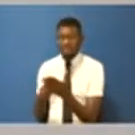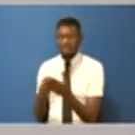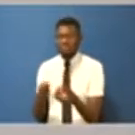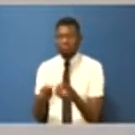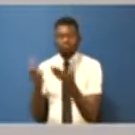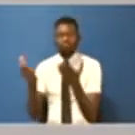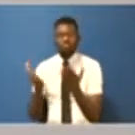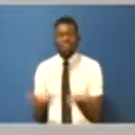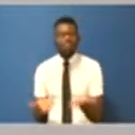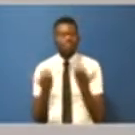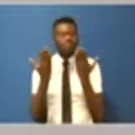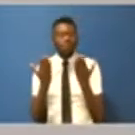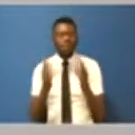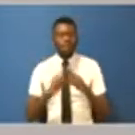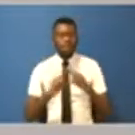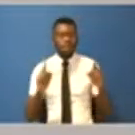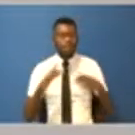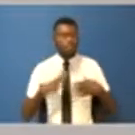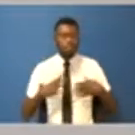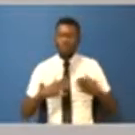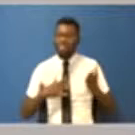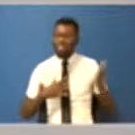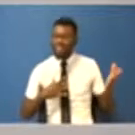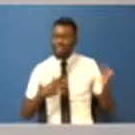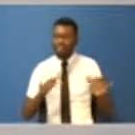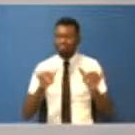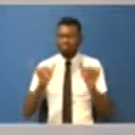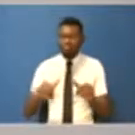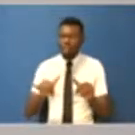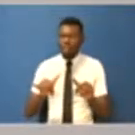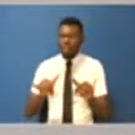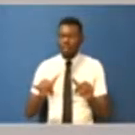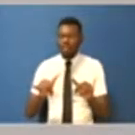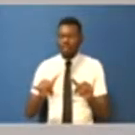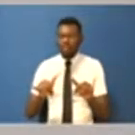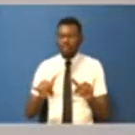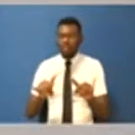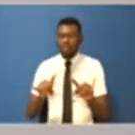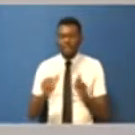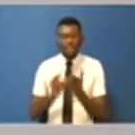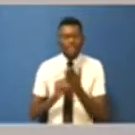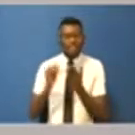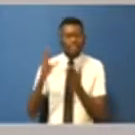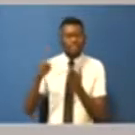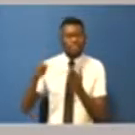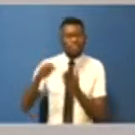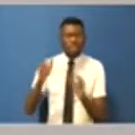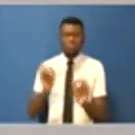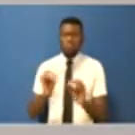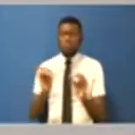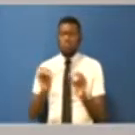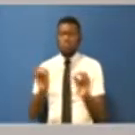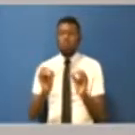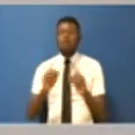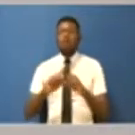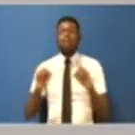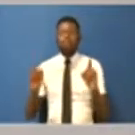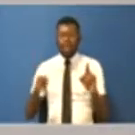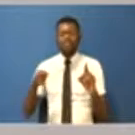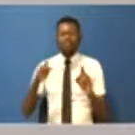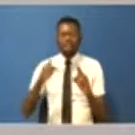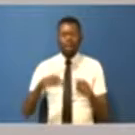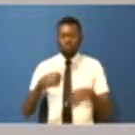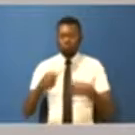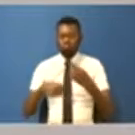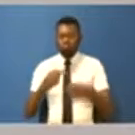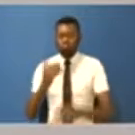improve and yet the people staying there will not pay a higher cost but they will still remain paying that because i've